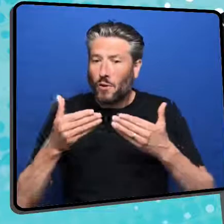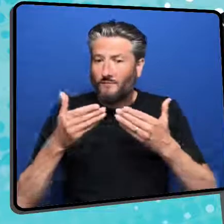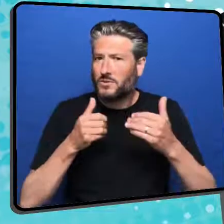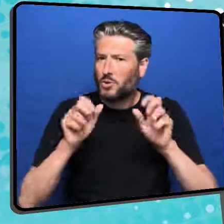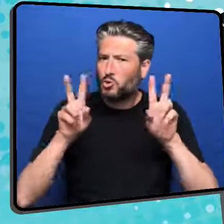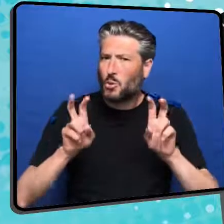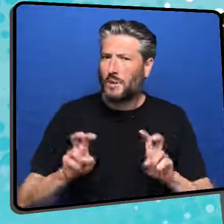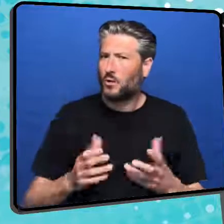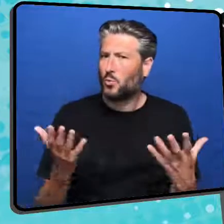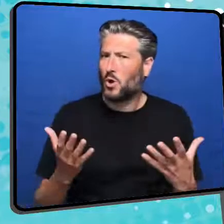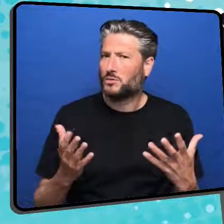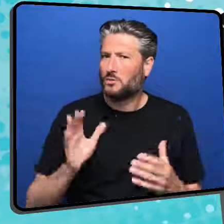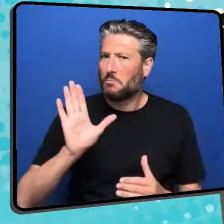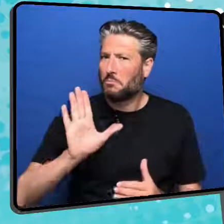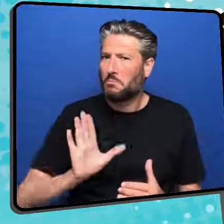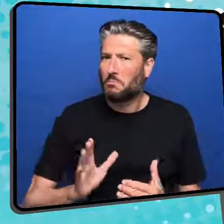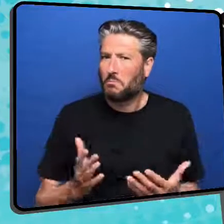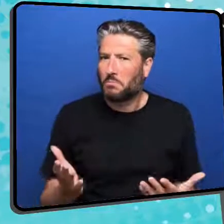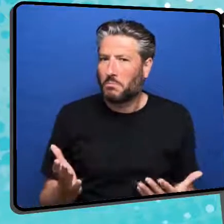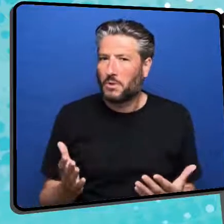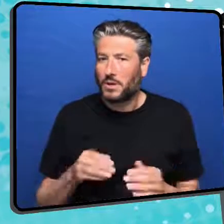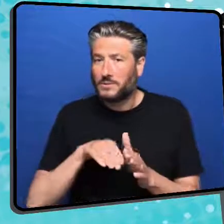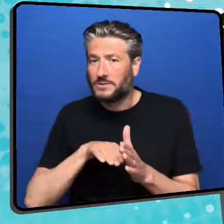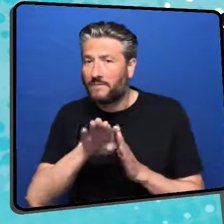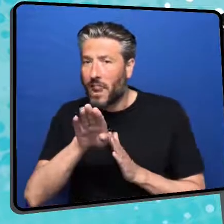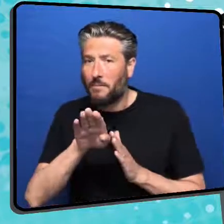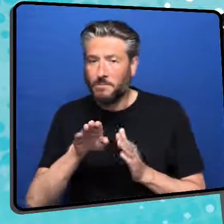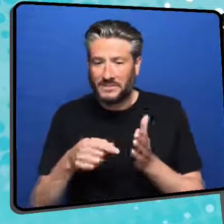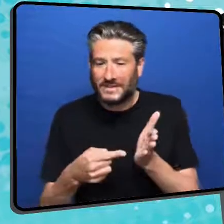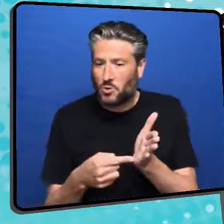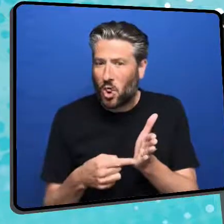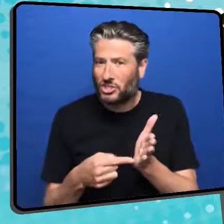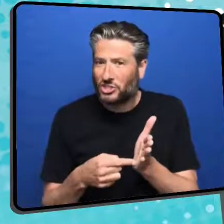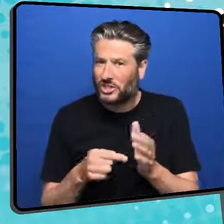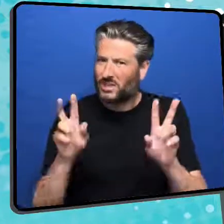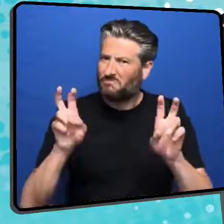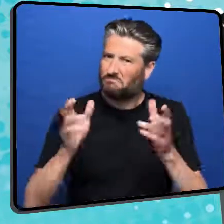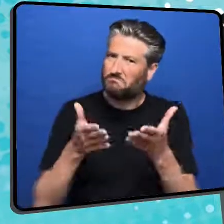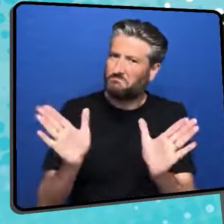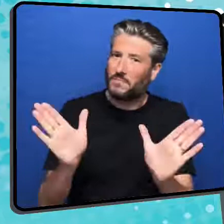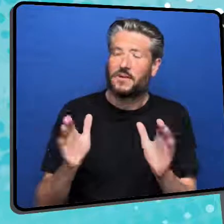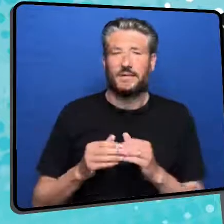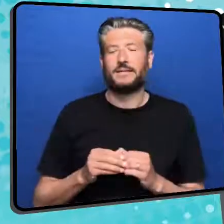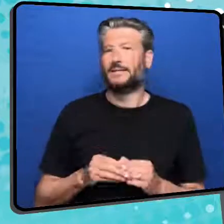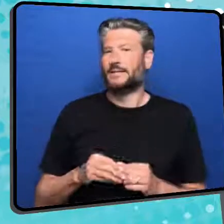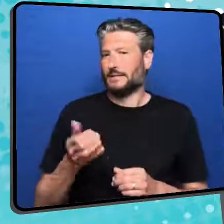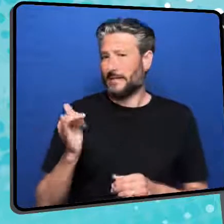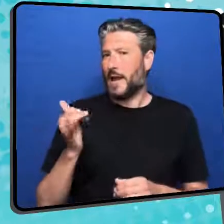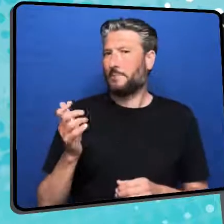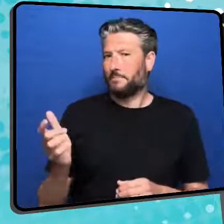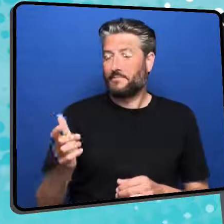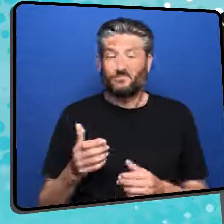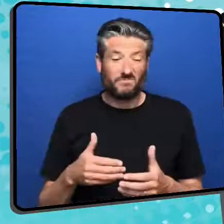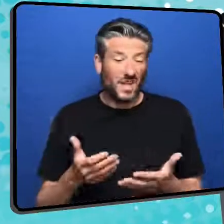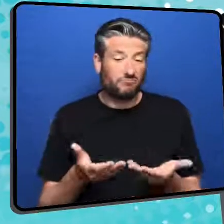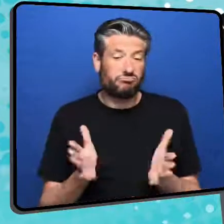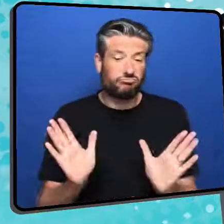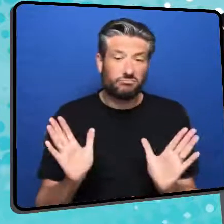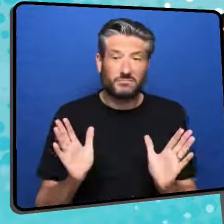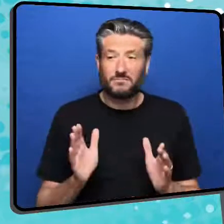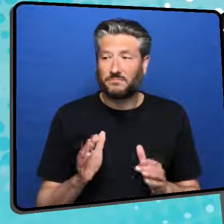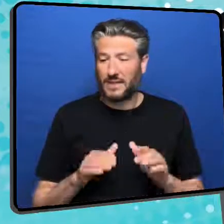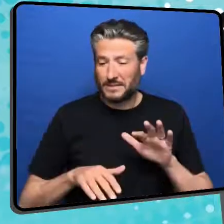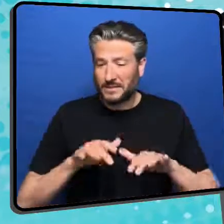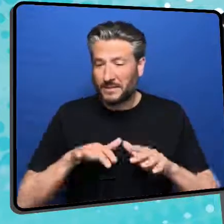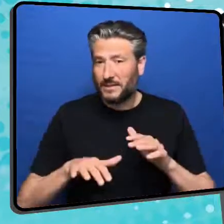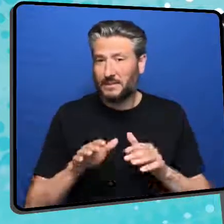technology? Yes, yeah, it's a quite broad developers conference. It's really nice. If everything goes on,